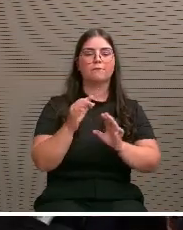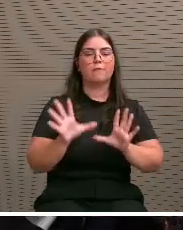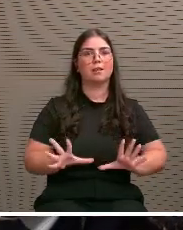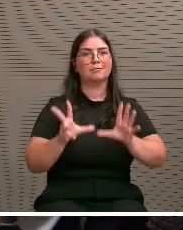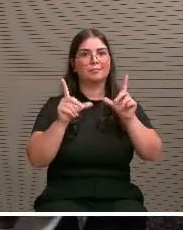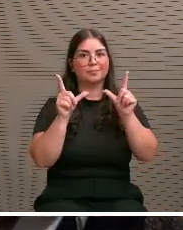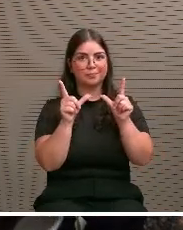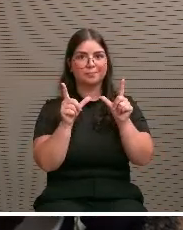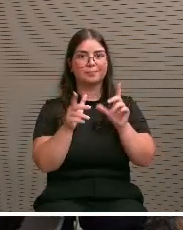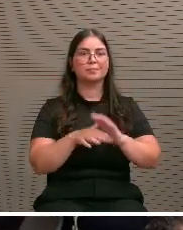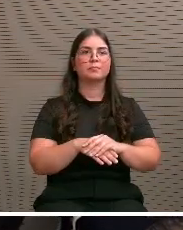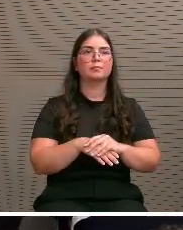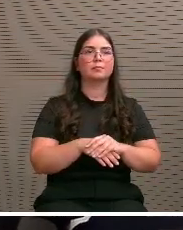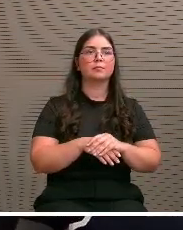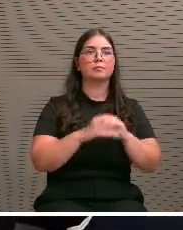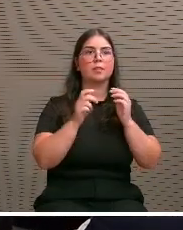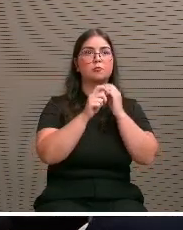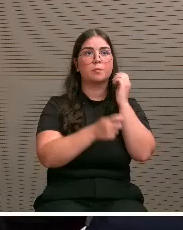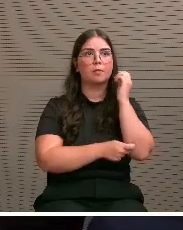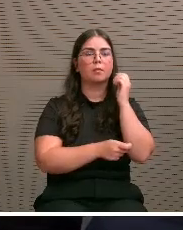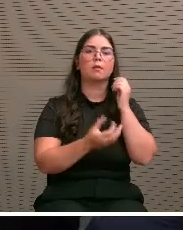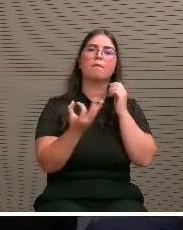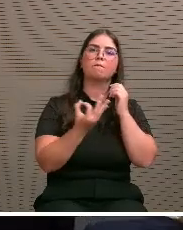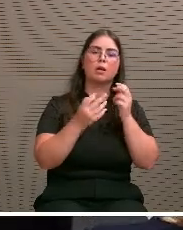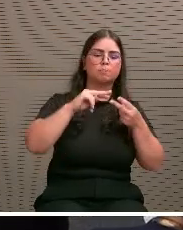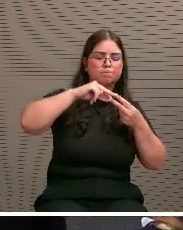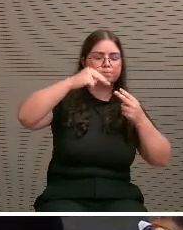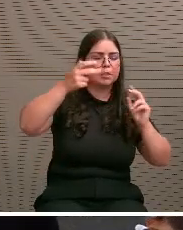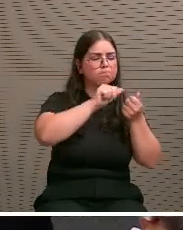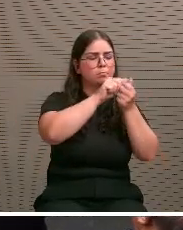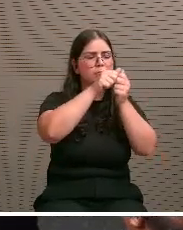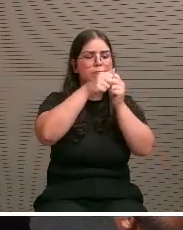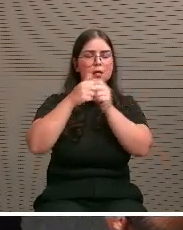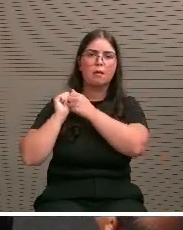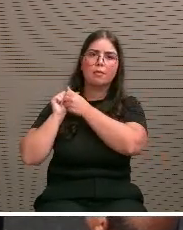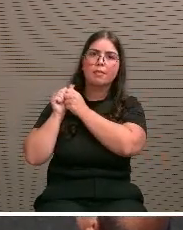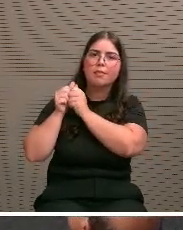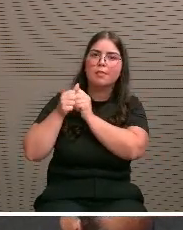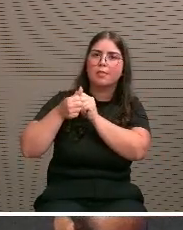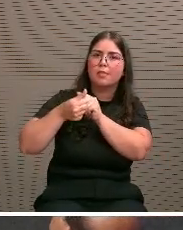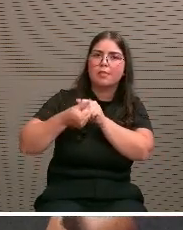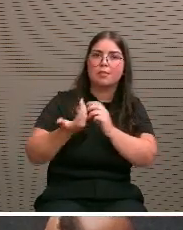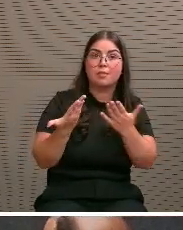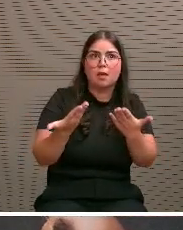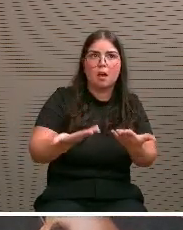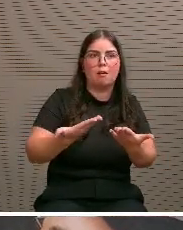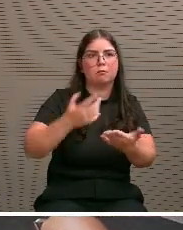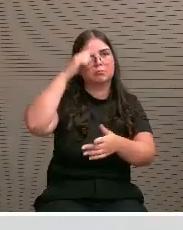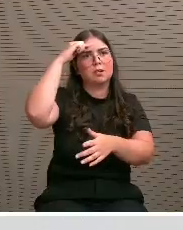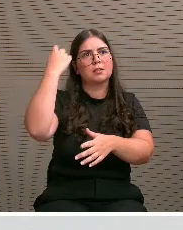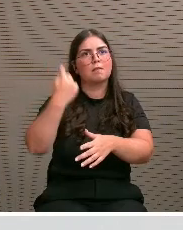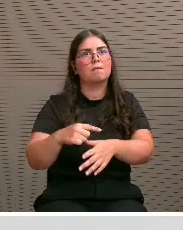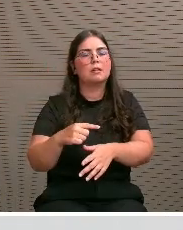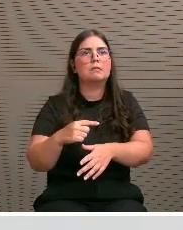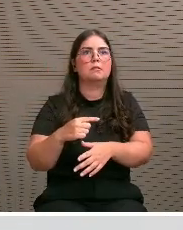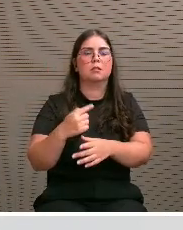so heavily genetically modified over the years that it is now very difficult to, by traditional methods, to do anything.